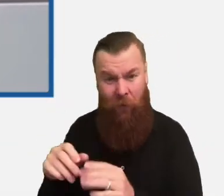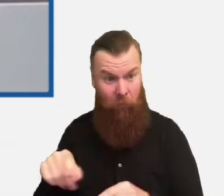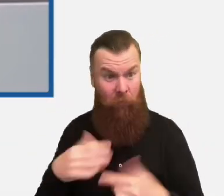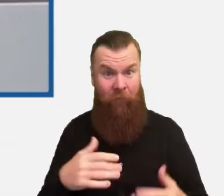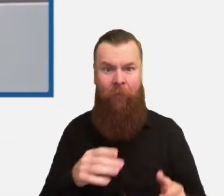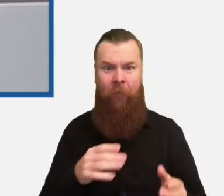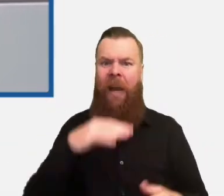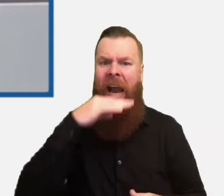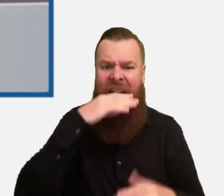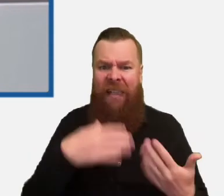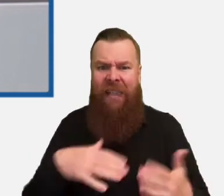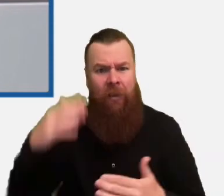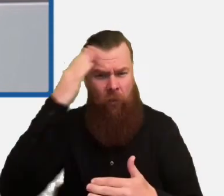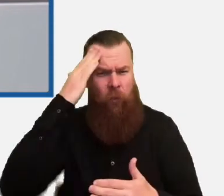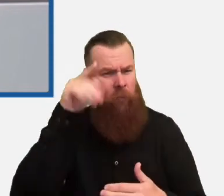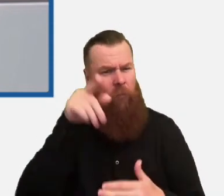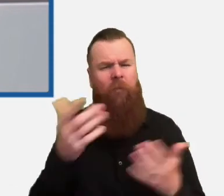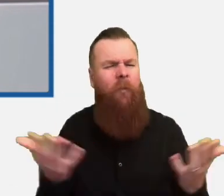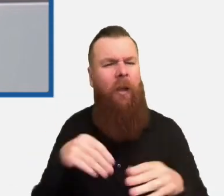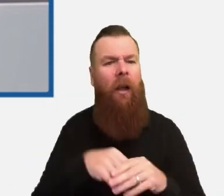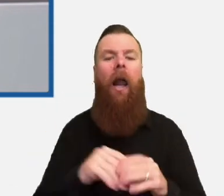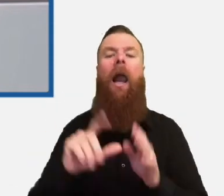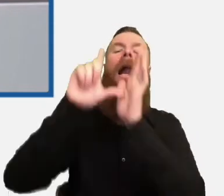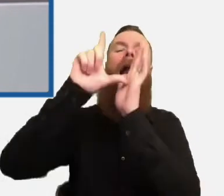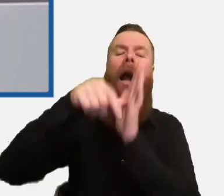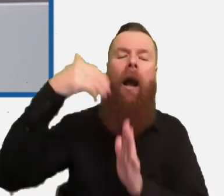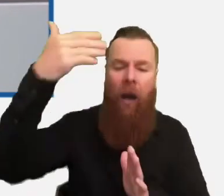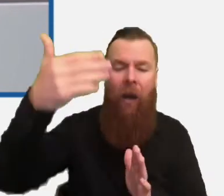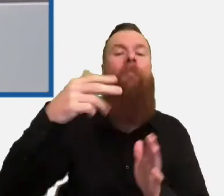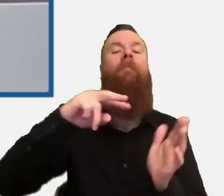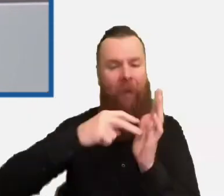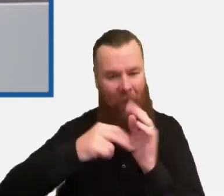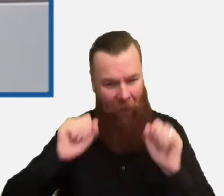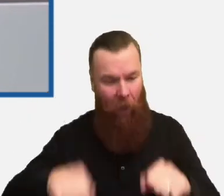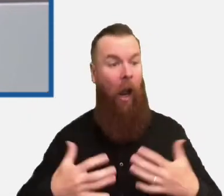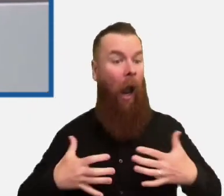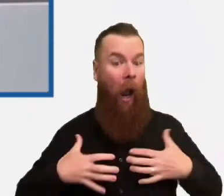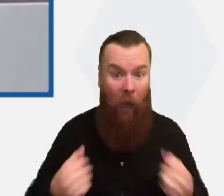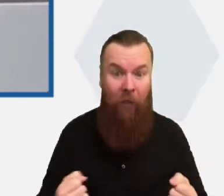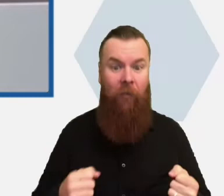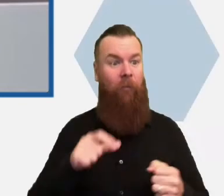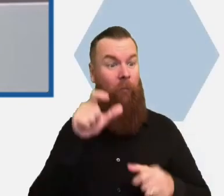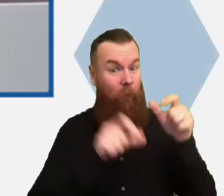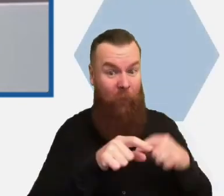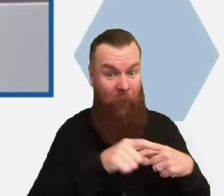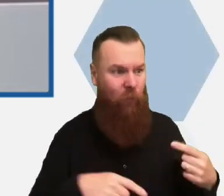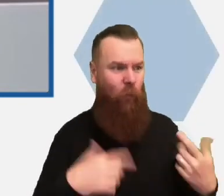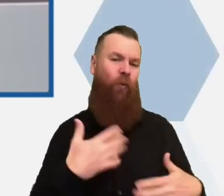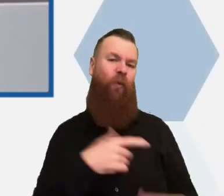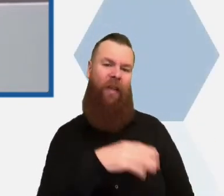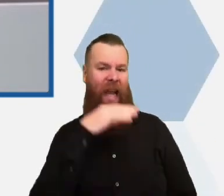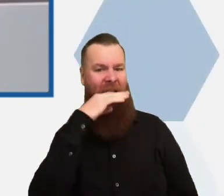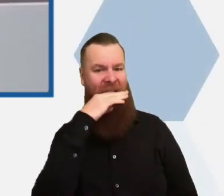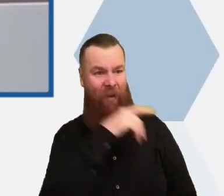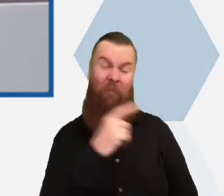hurricane, or it is drought, or in this instance, a pandemic of the likes of COVID-19, you can, in a